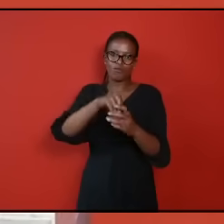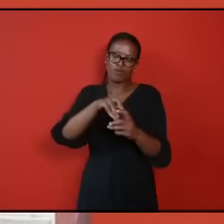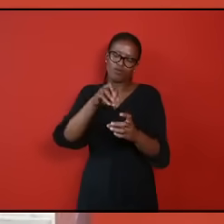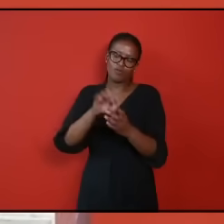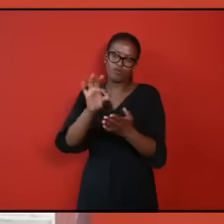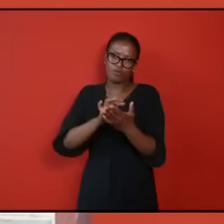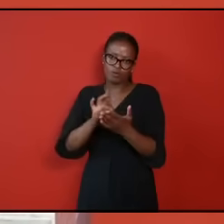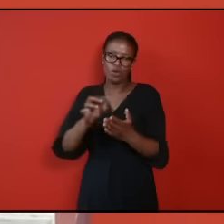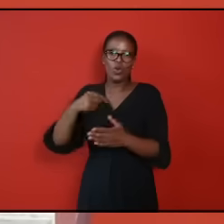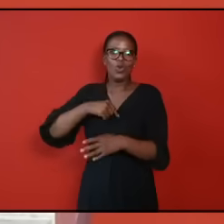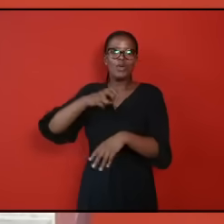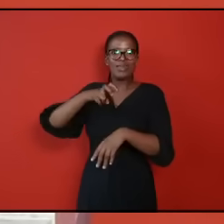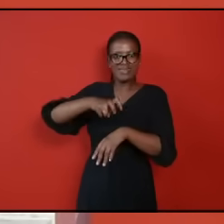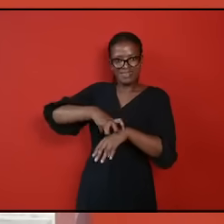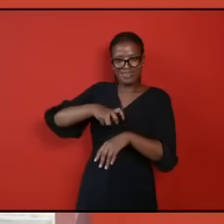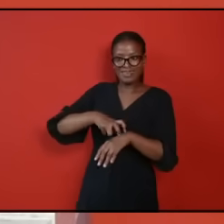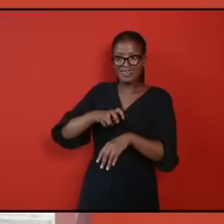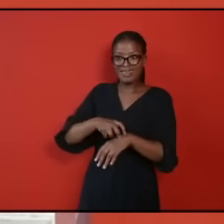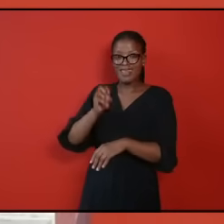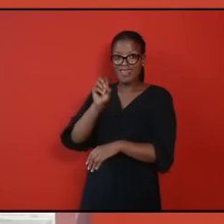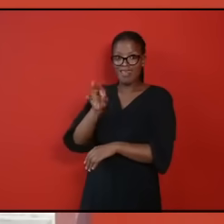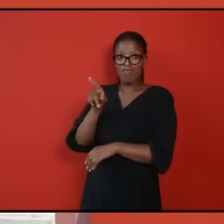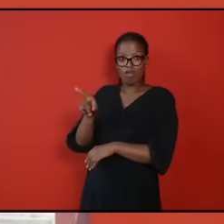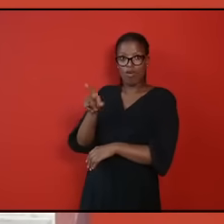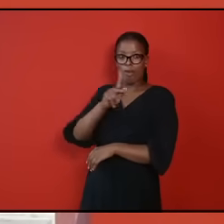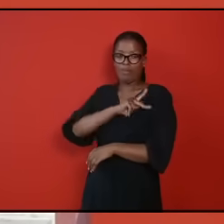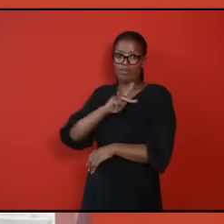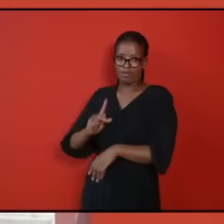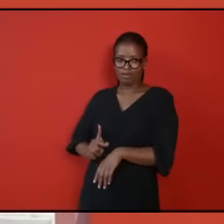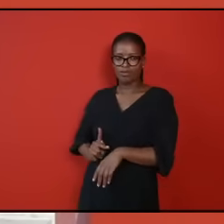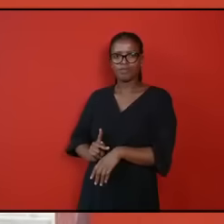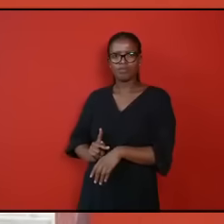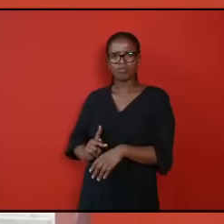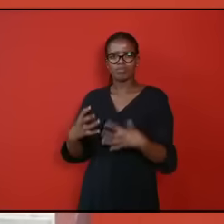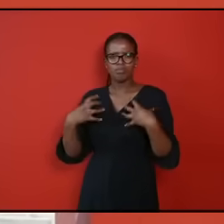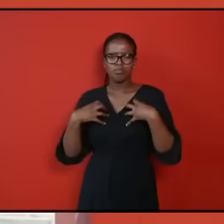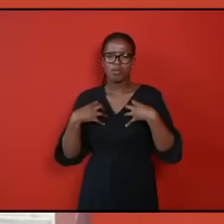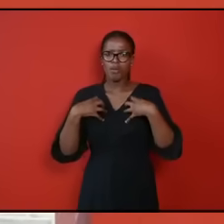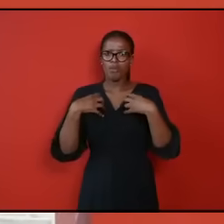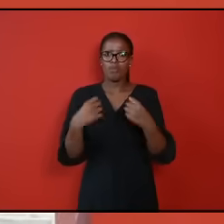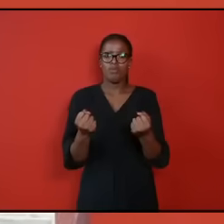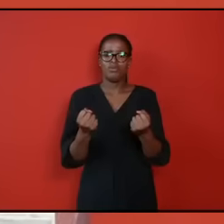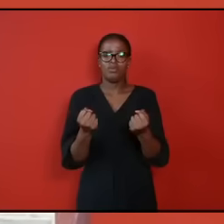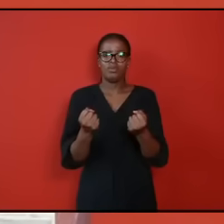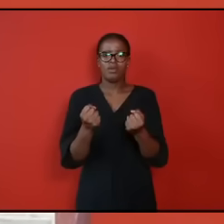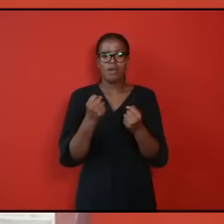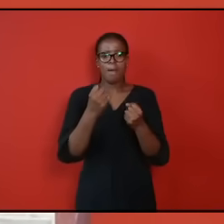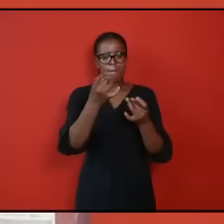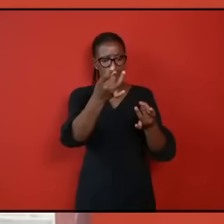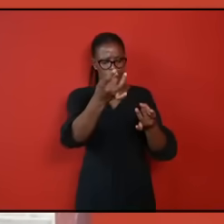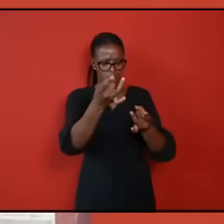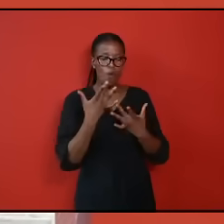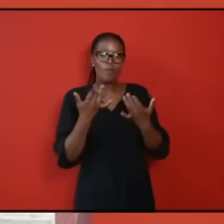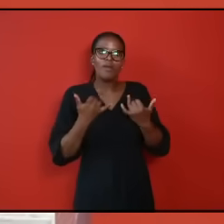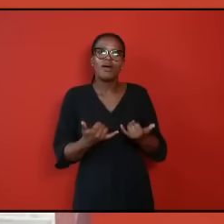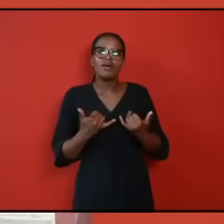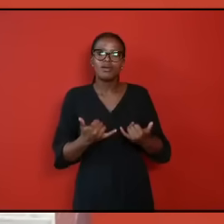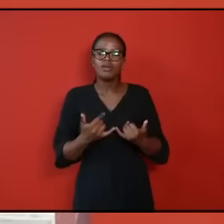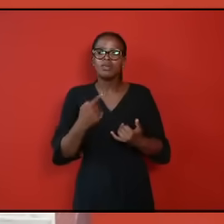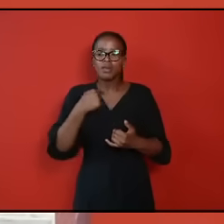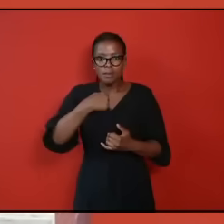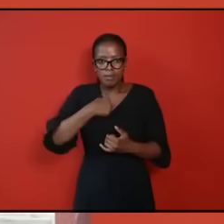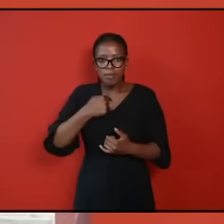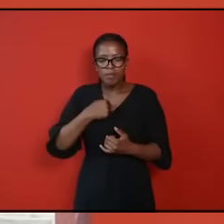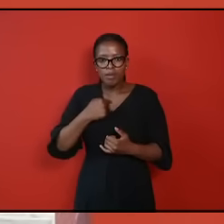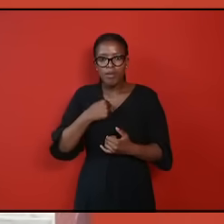So we need, if Cyril was brave, he should be telling us now, guys, I'm extending